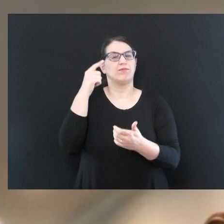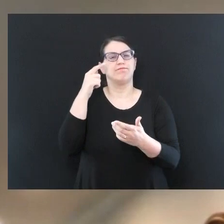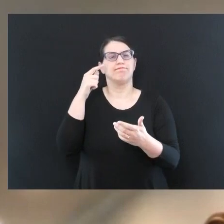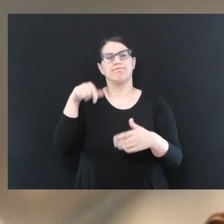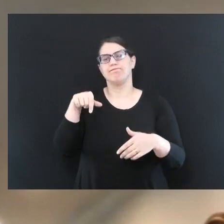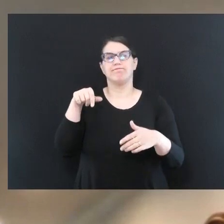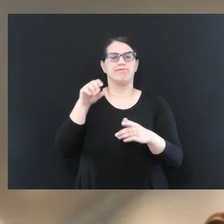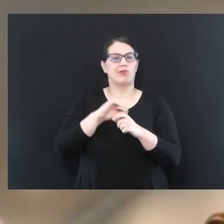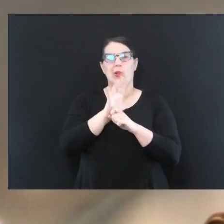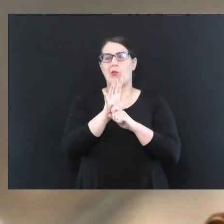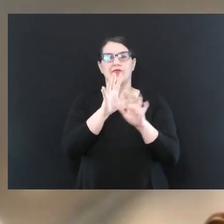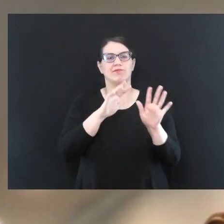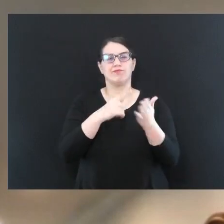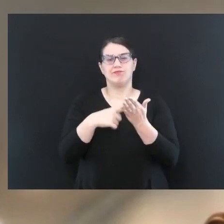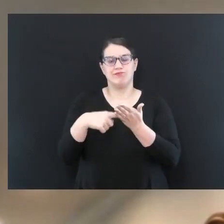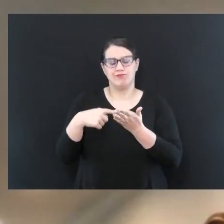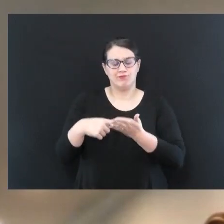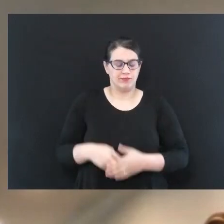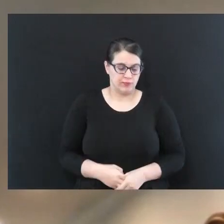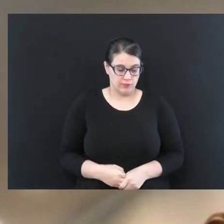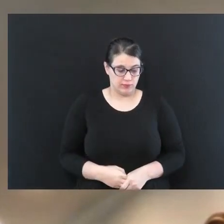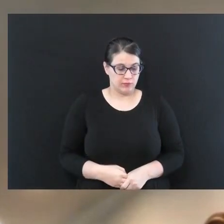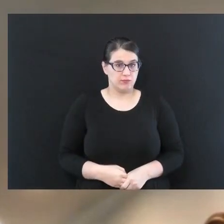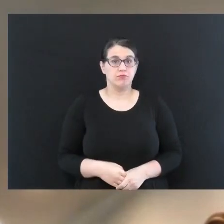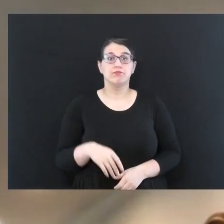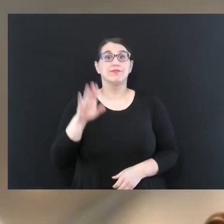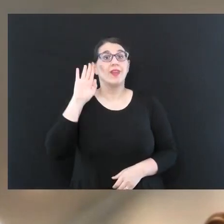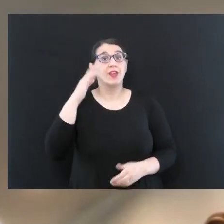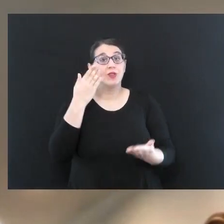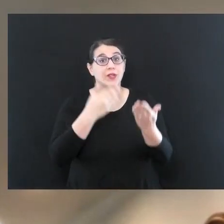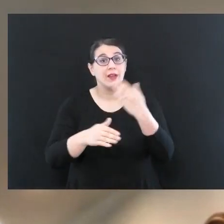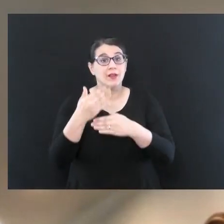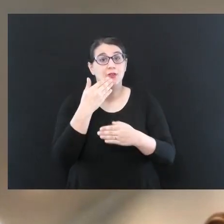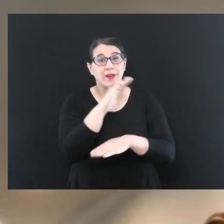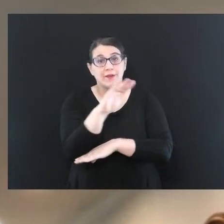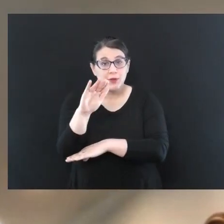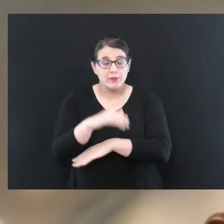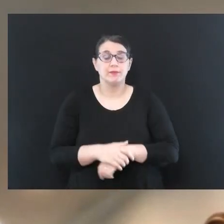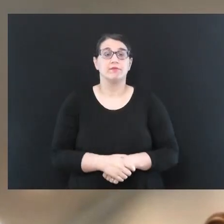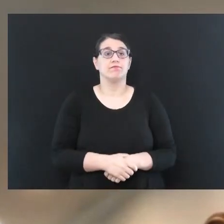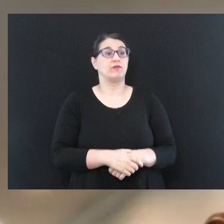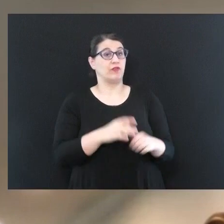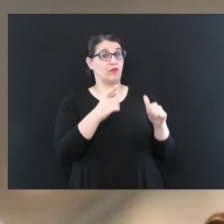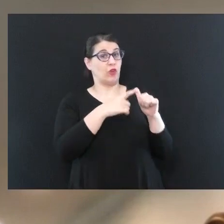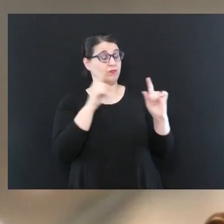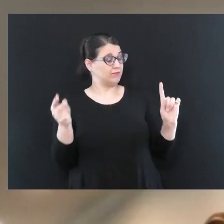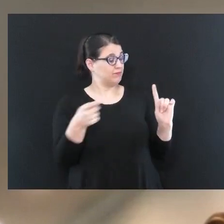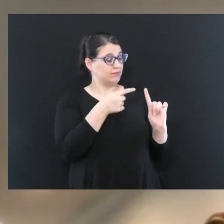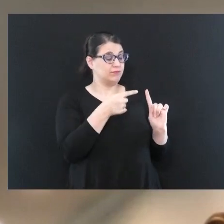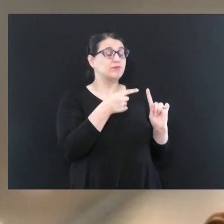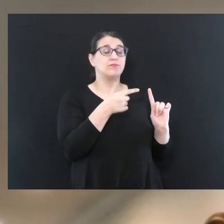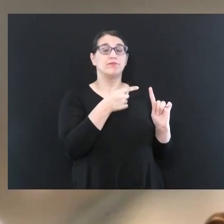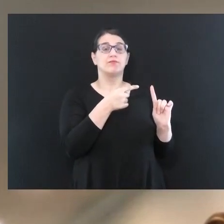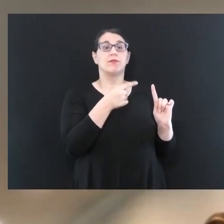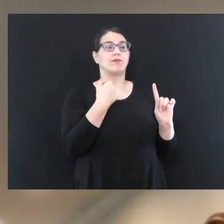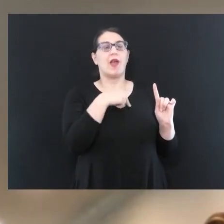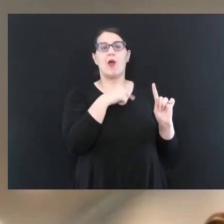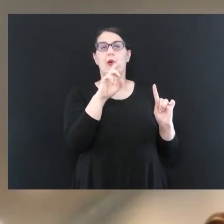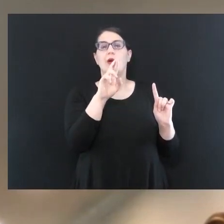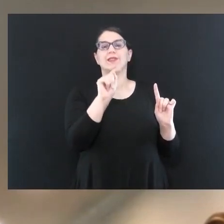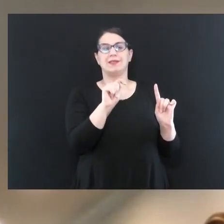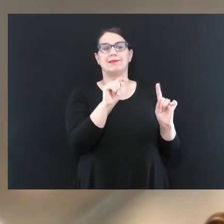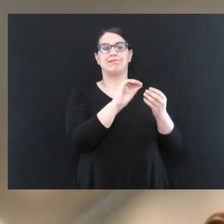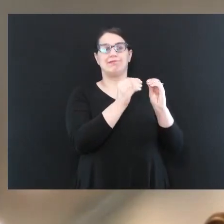to reinforce what the governor has said around our reproductive number. So as we look at our RT value, we have